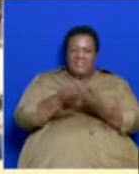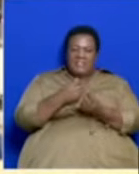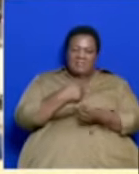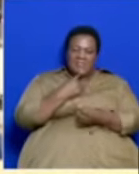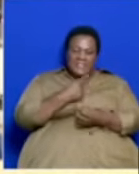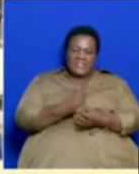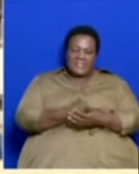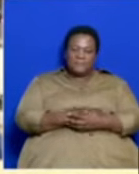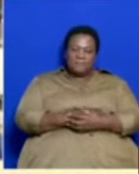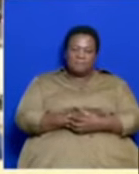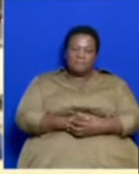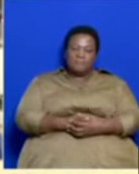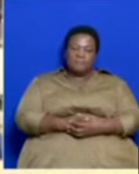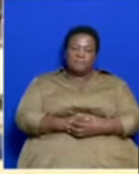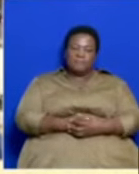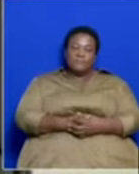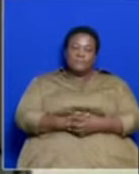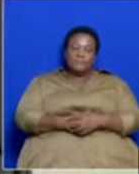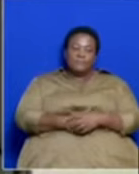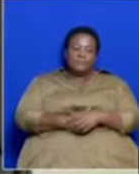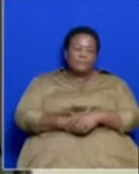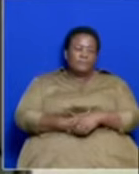co-commissioner, Commissioner Baloyi, has just said.